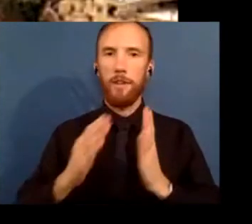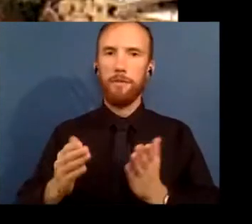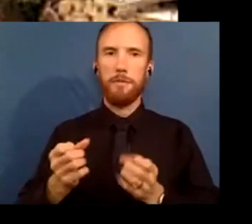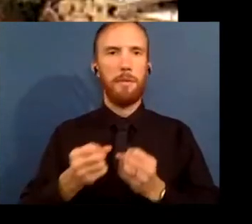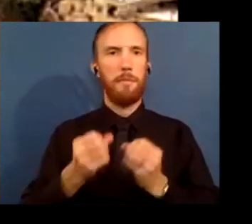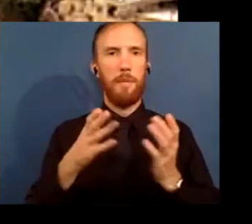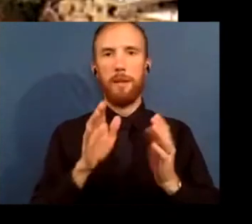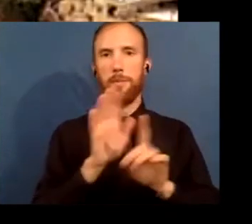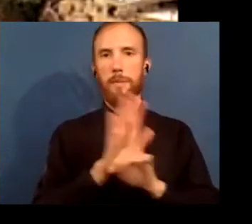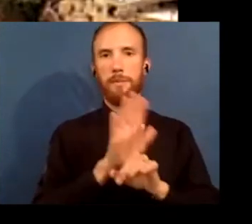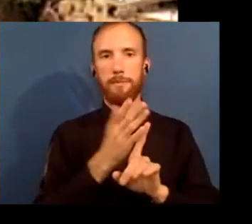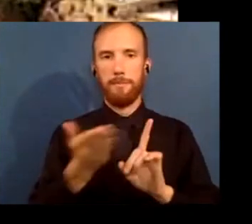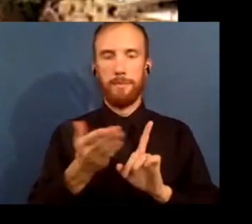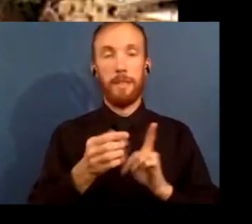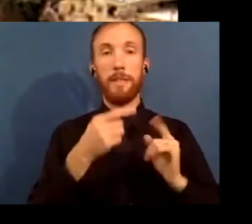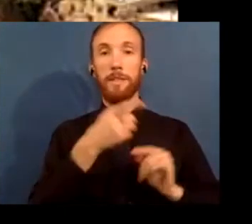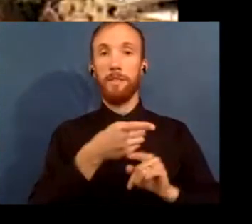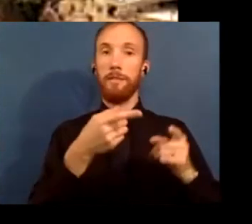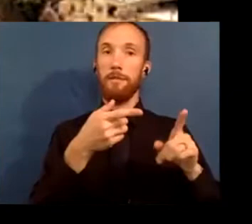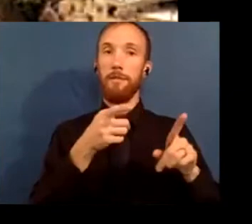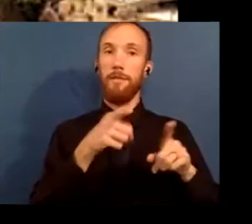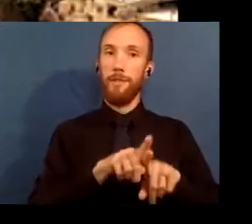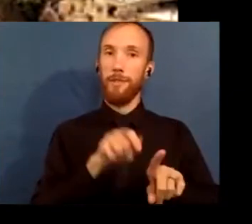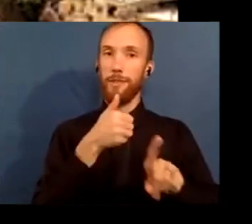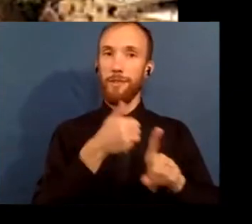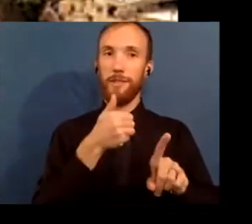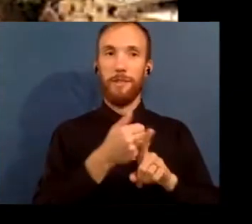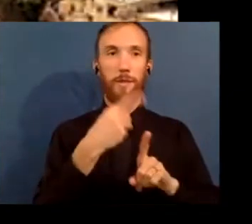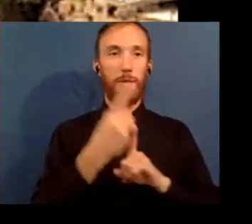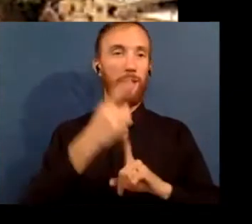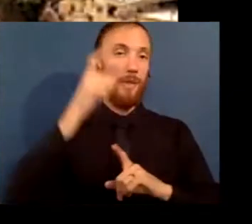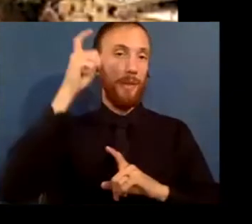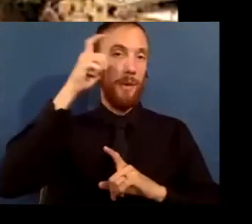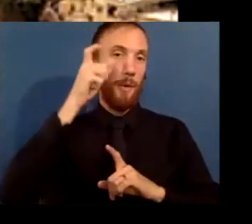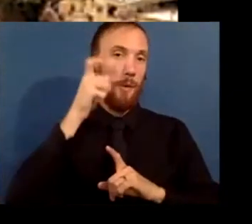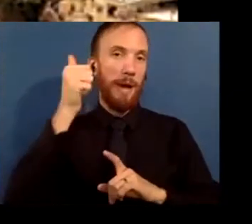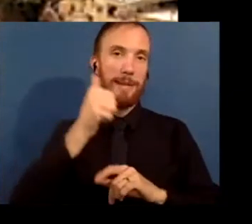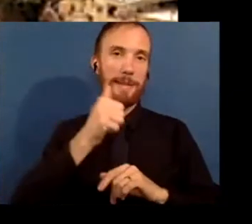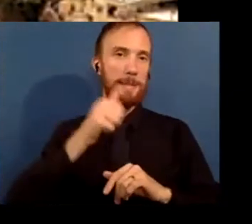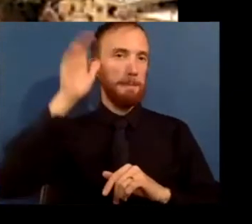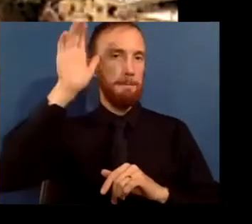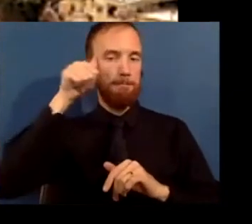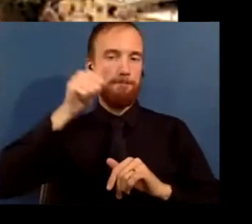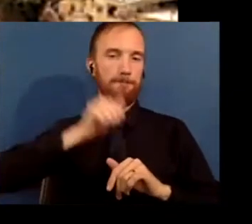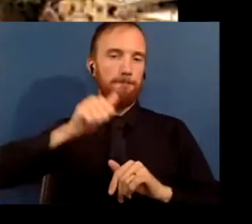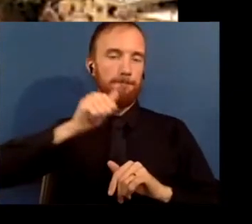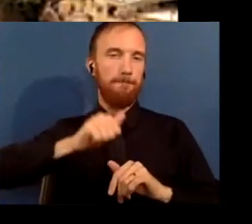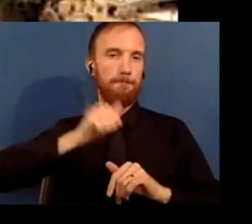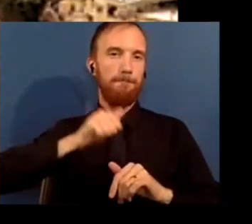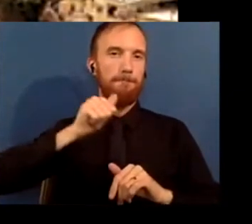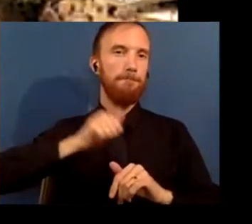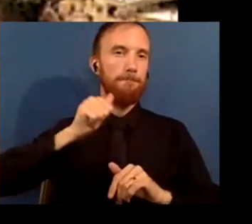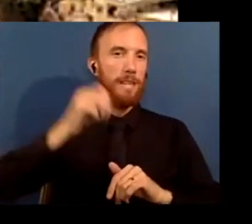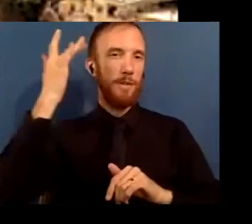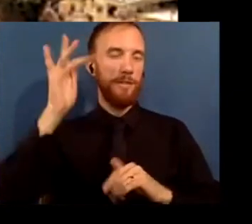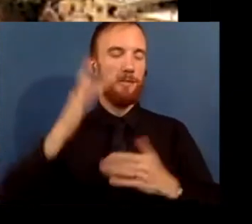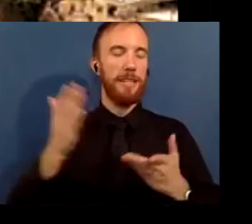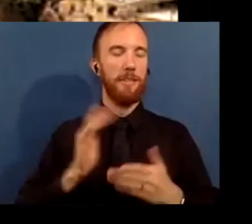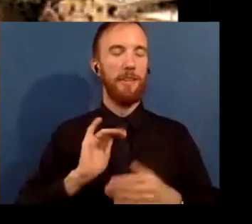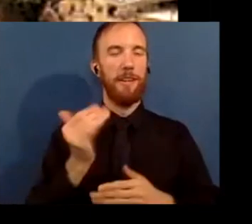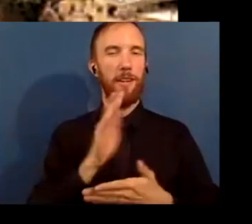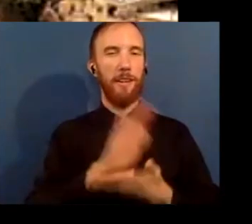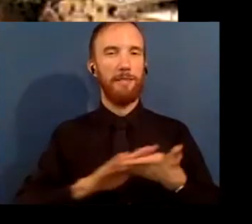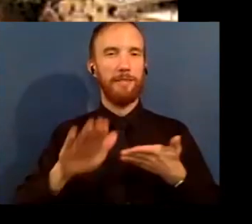is also one of the wisest and steadfast public intellectuals on our campus. She not only